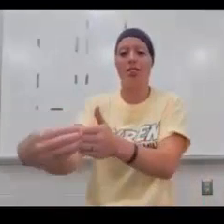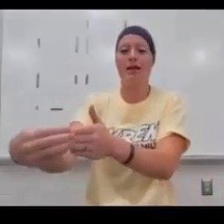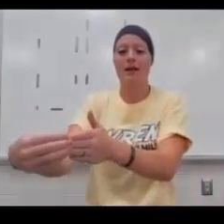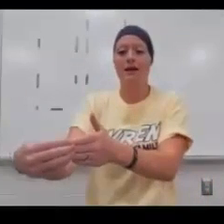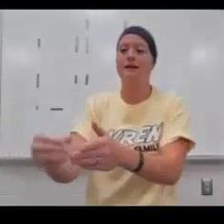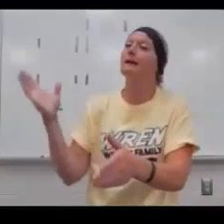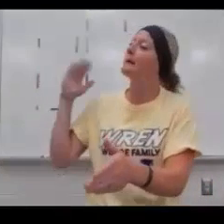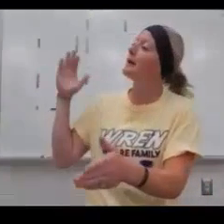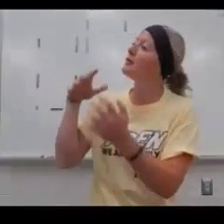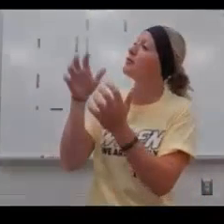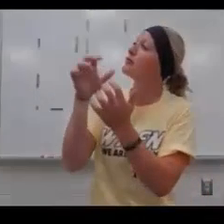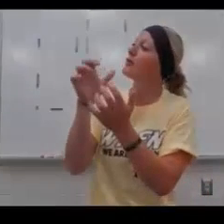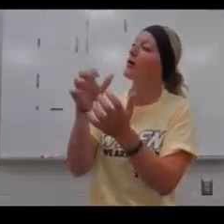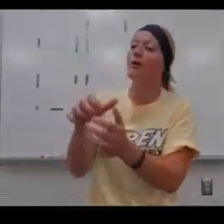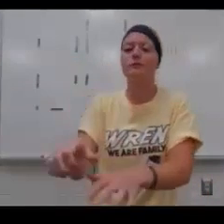blind man.